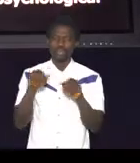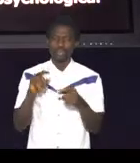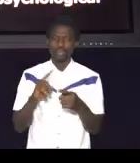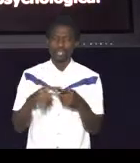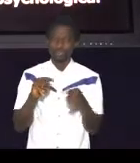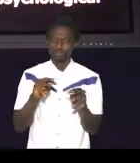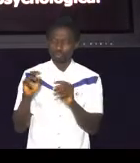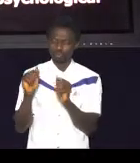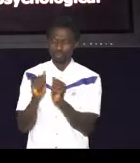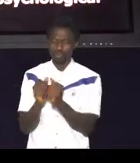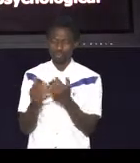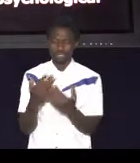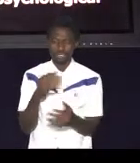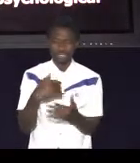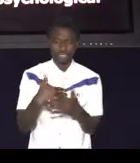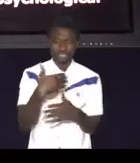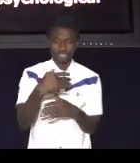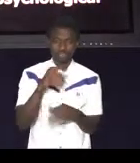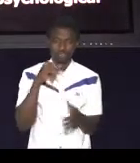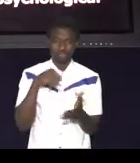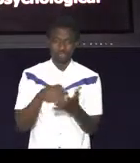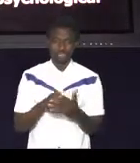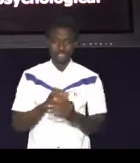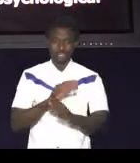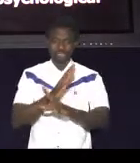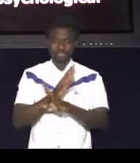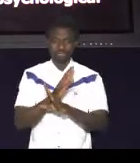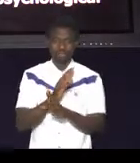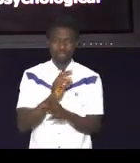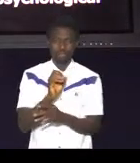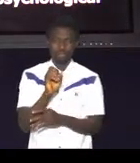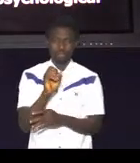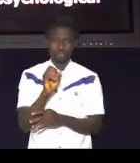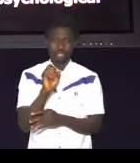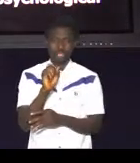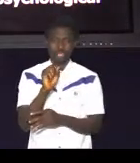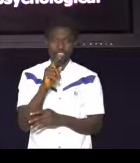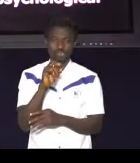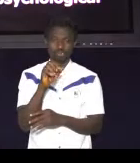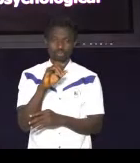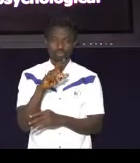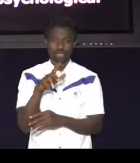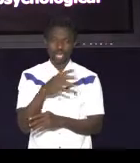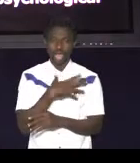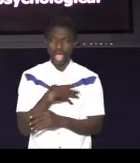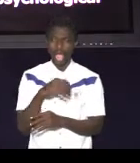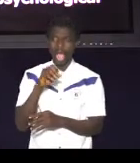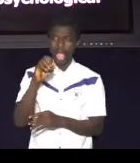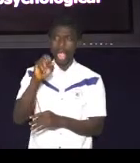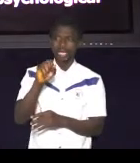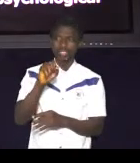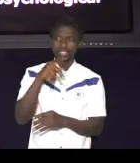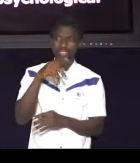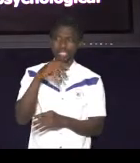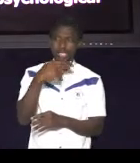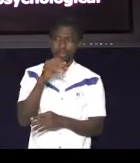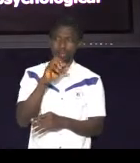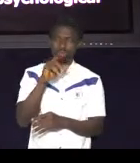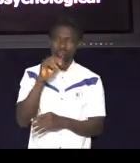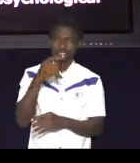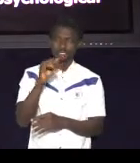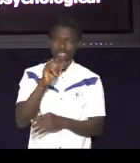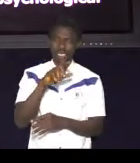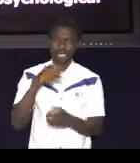with ease. Next one, it prevents structural and psychological problems of posture. It